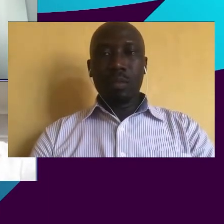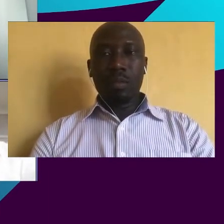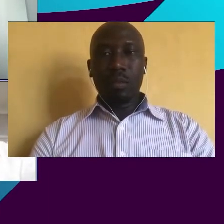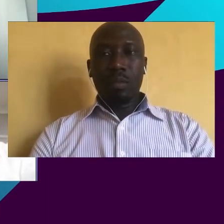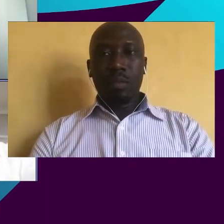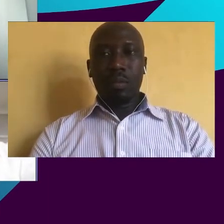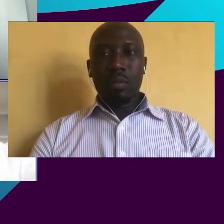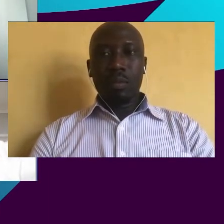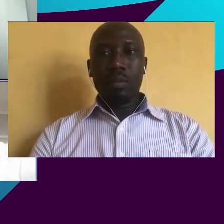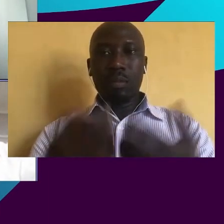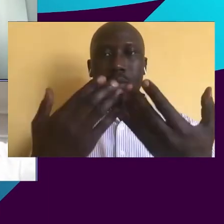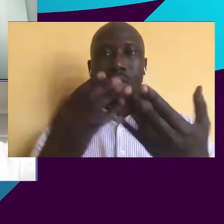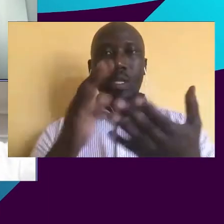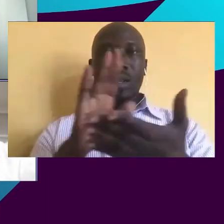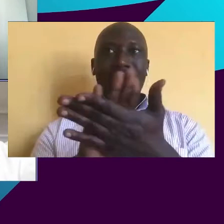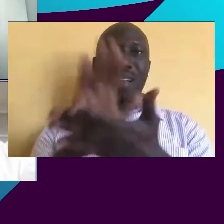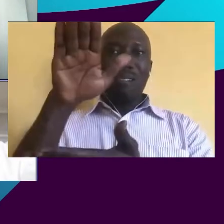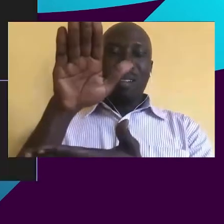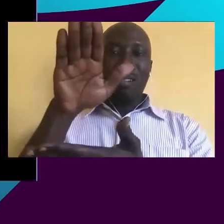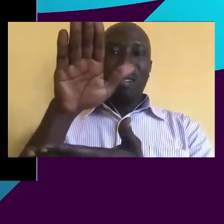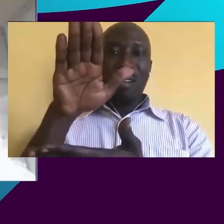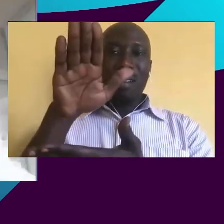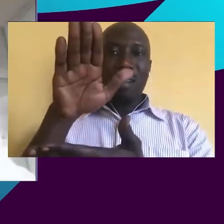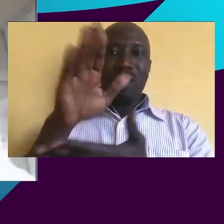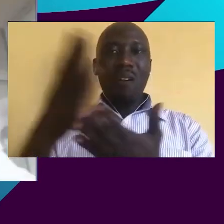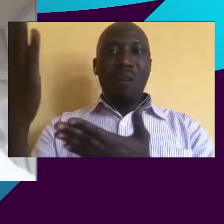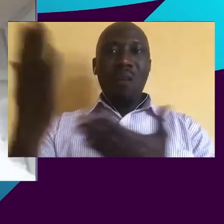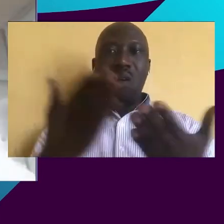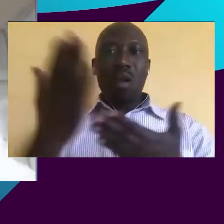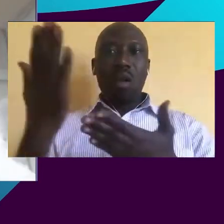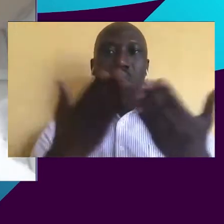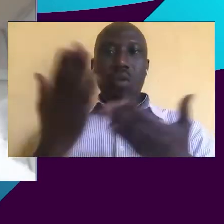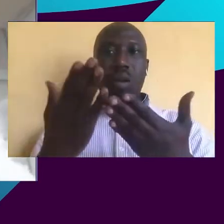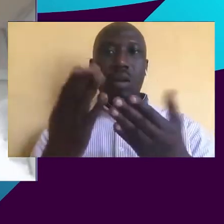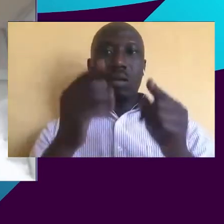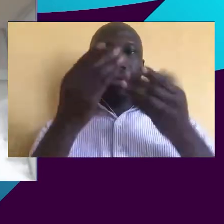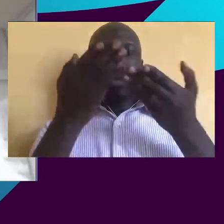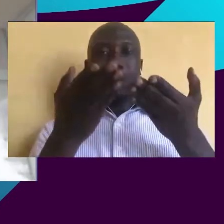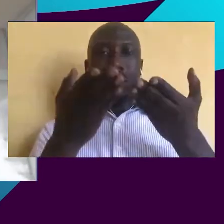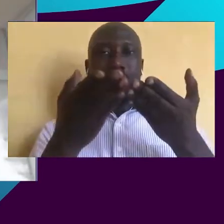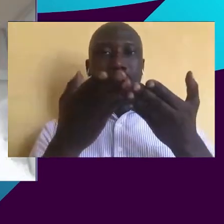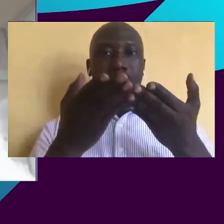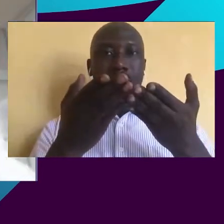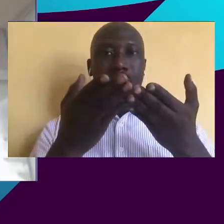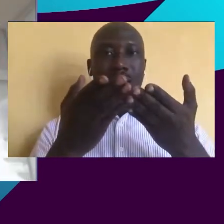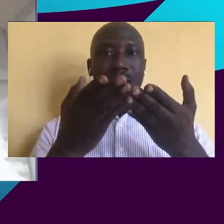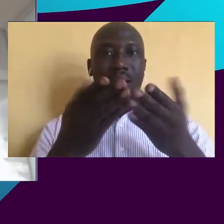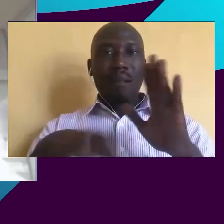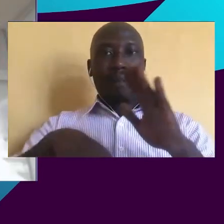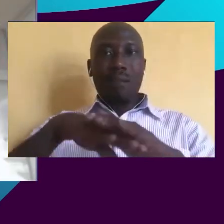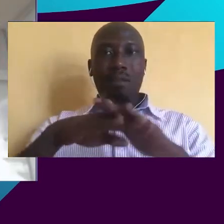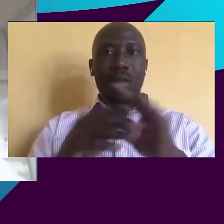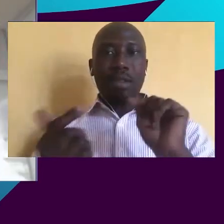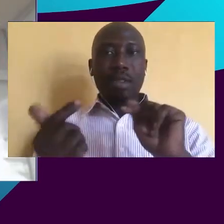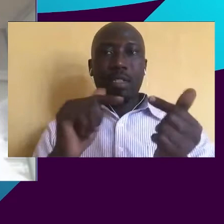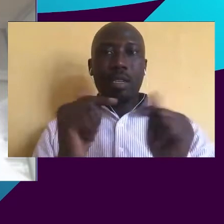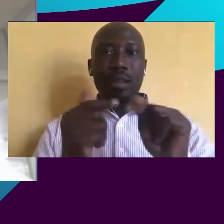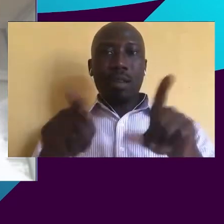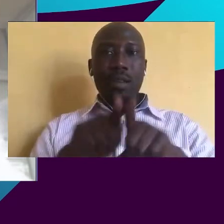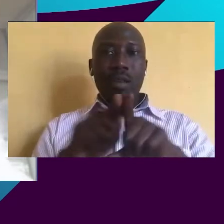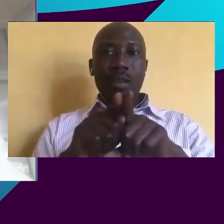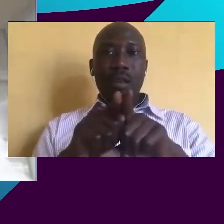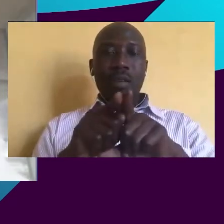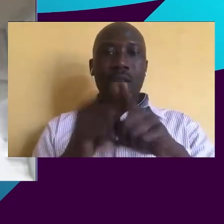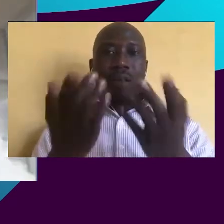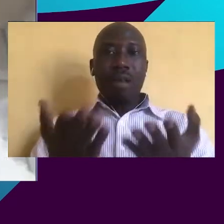Good afternoon and welcome to this Premier Skills discussion about advancing the women participation in